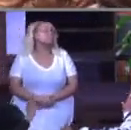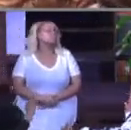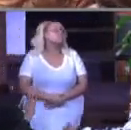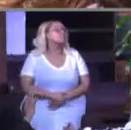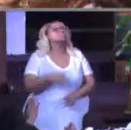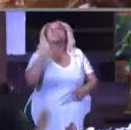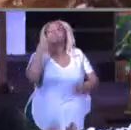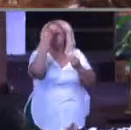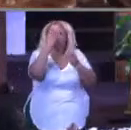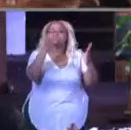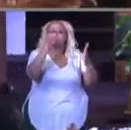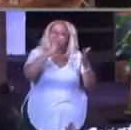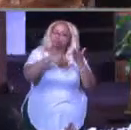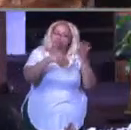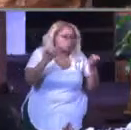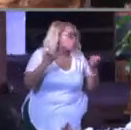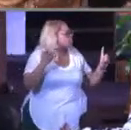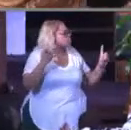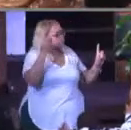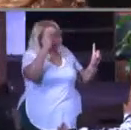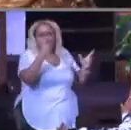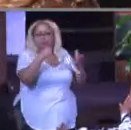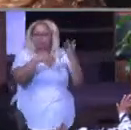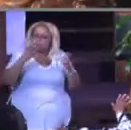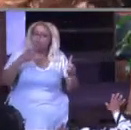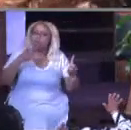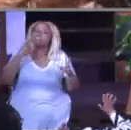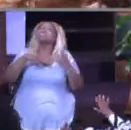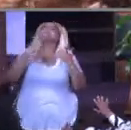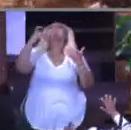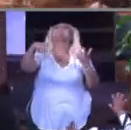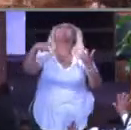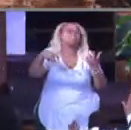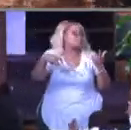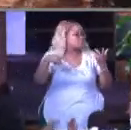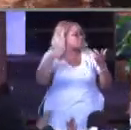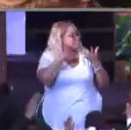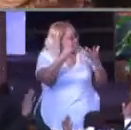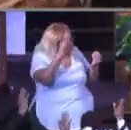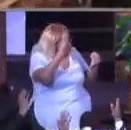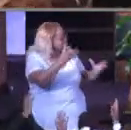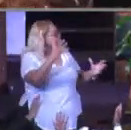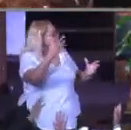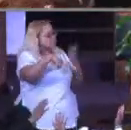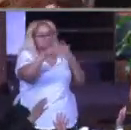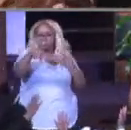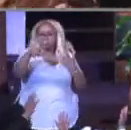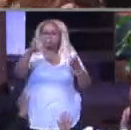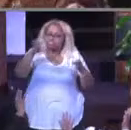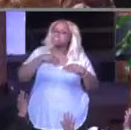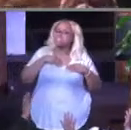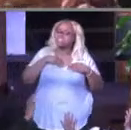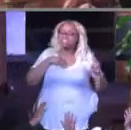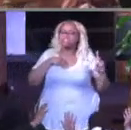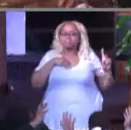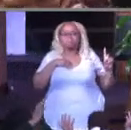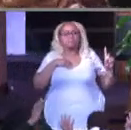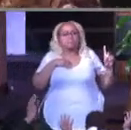Tell God what you want. Tell God what you want. Tell him what you need. Tell him what you need.